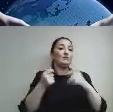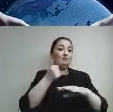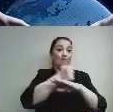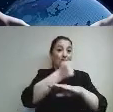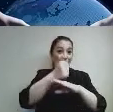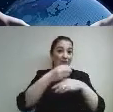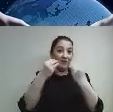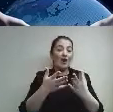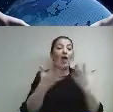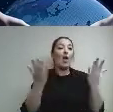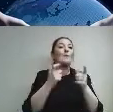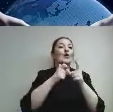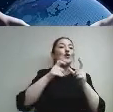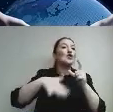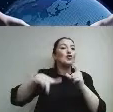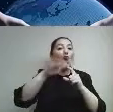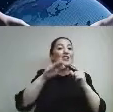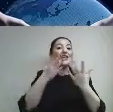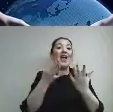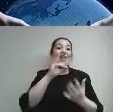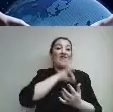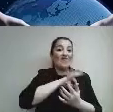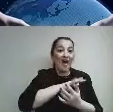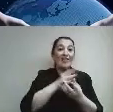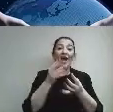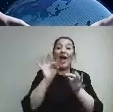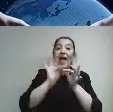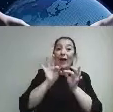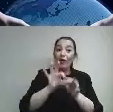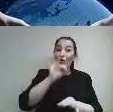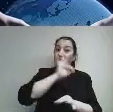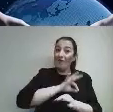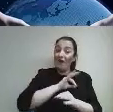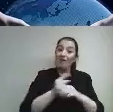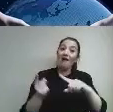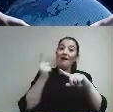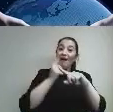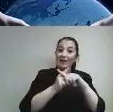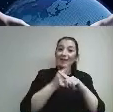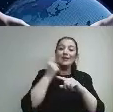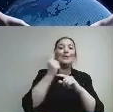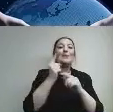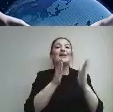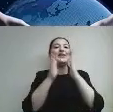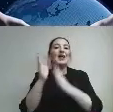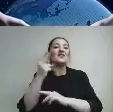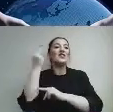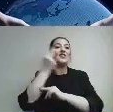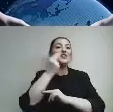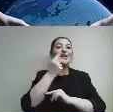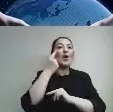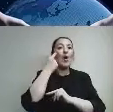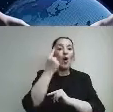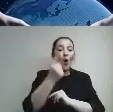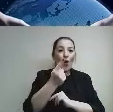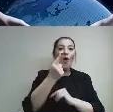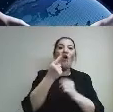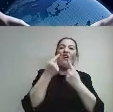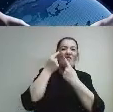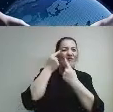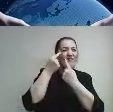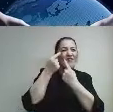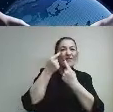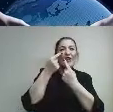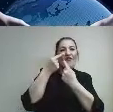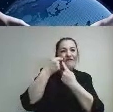employment of the disabled individuals, and also we ensure that people that are different from each other come